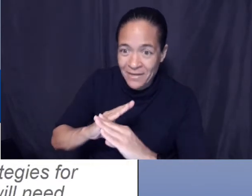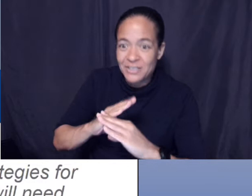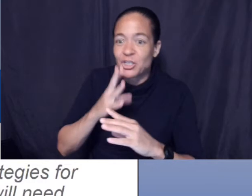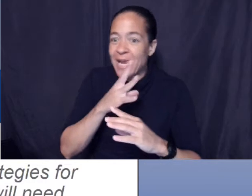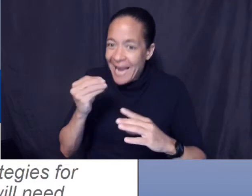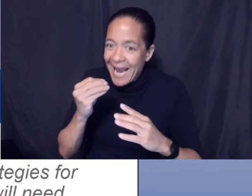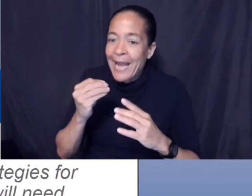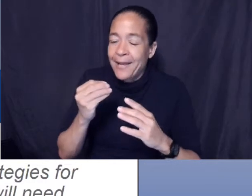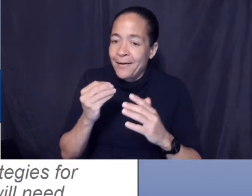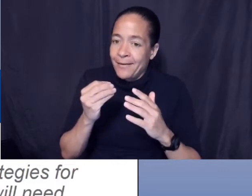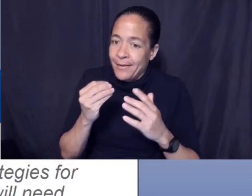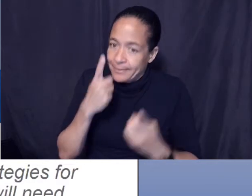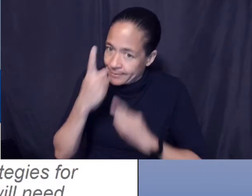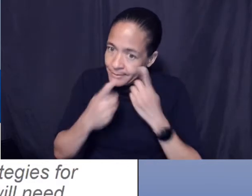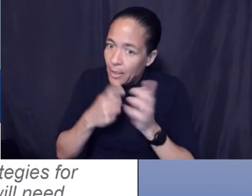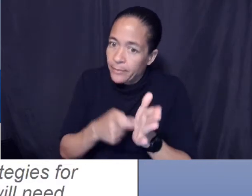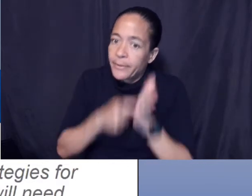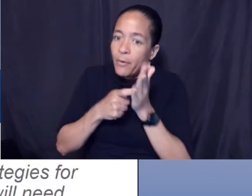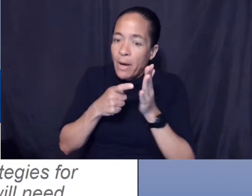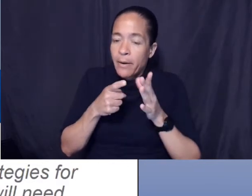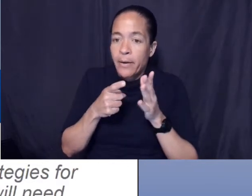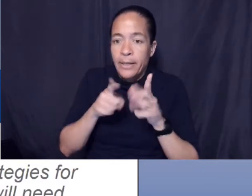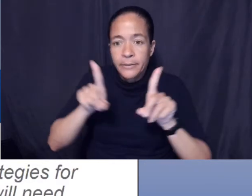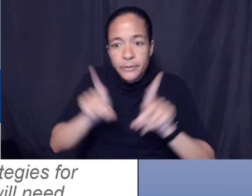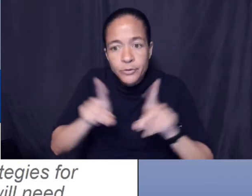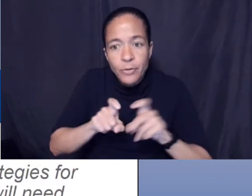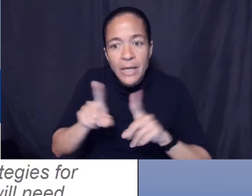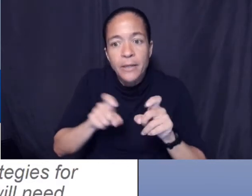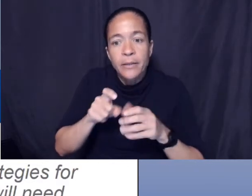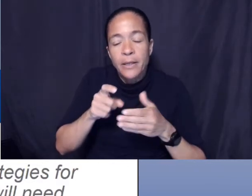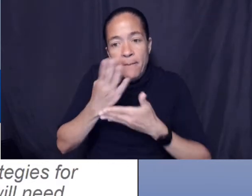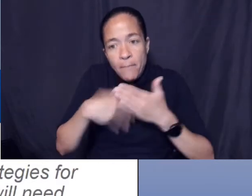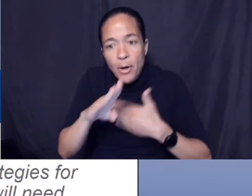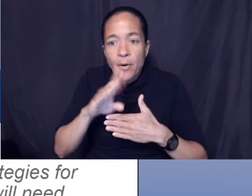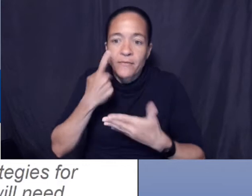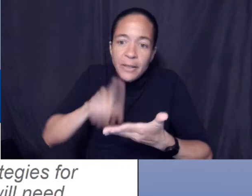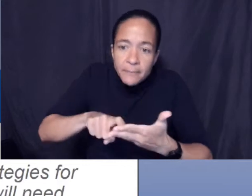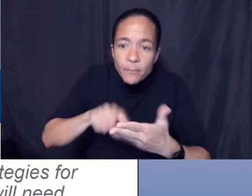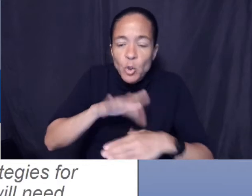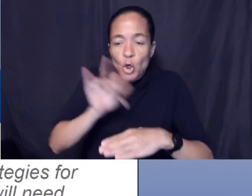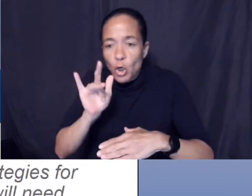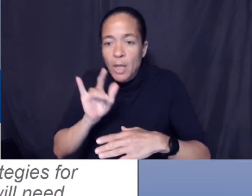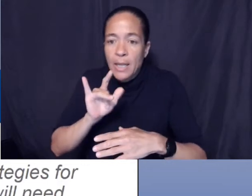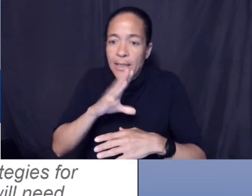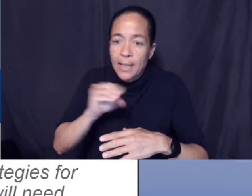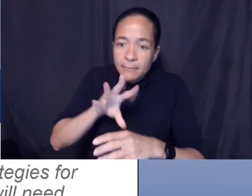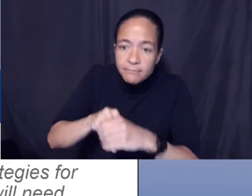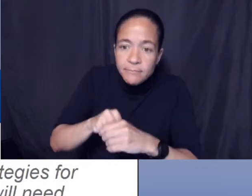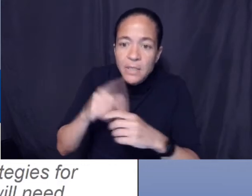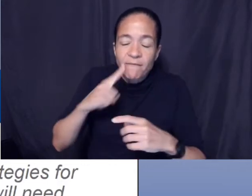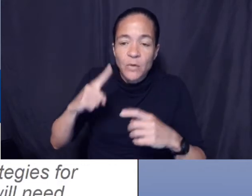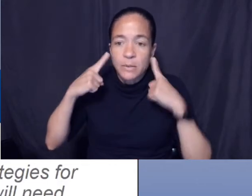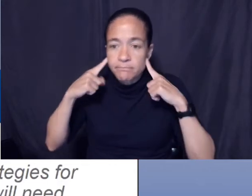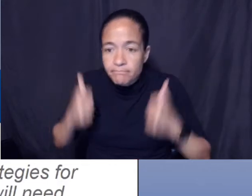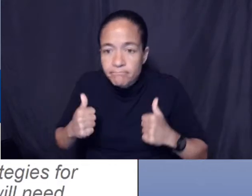to universal neonatal screening for CMV to facilitate early detection and intervention for sensory neural hearing